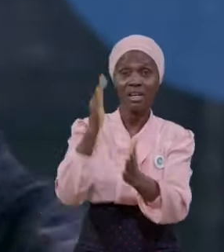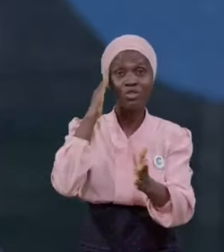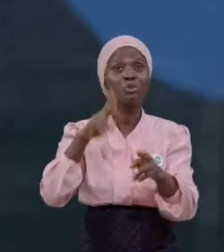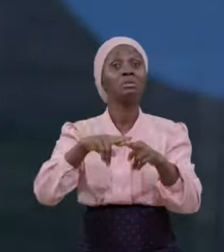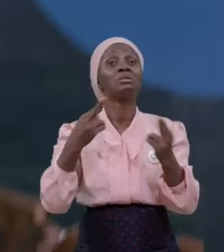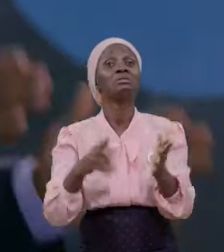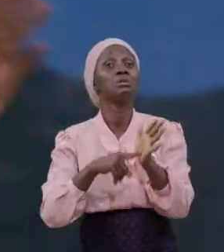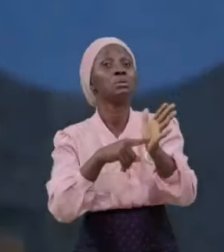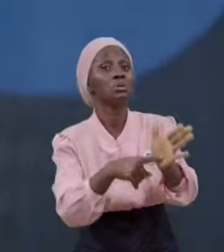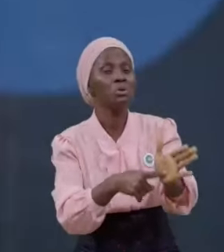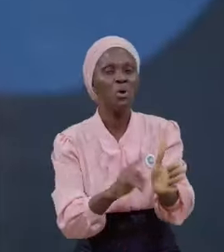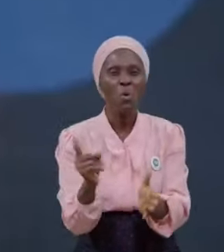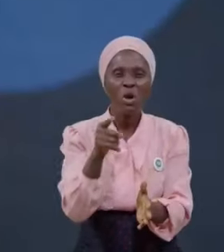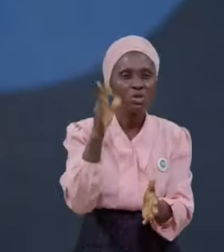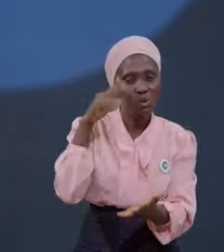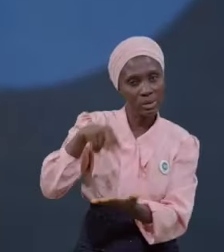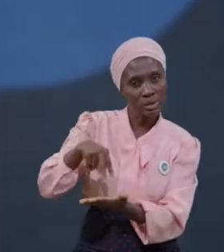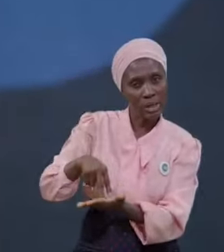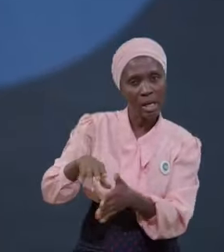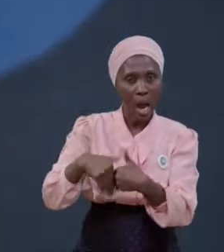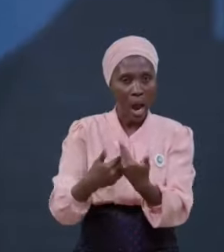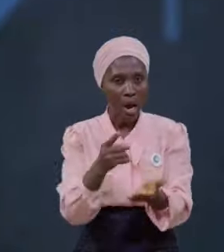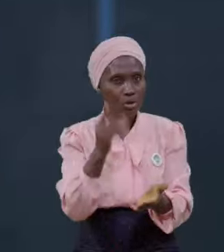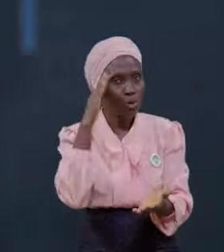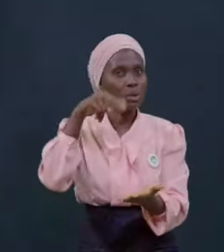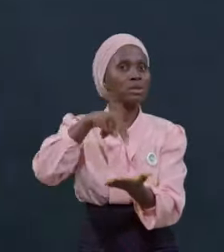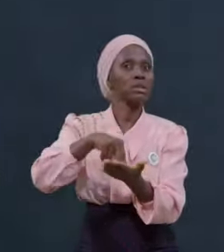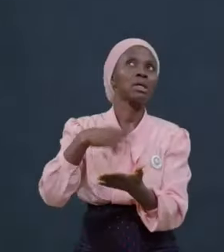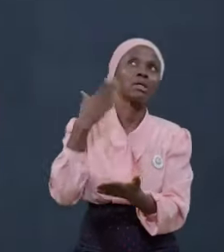stand, and what you stand for. The